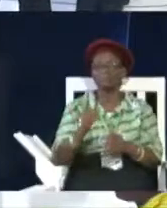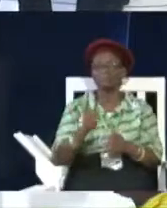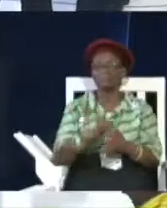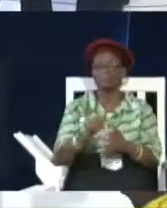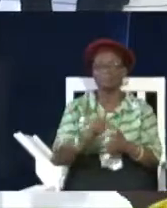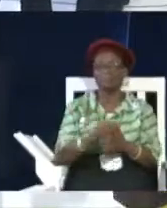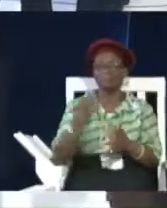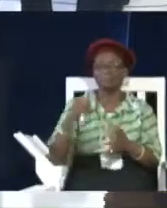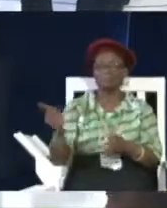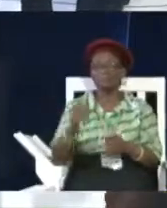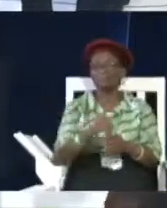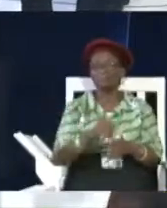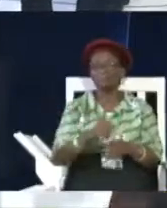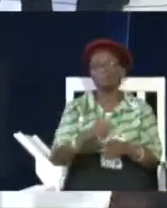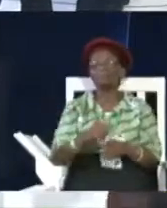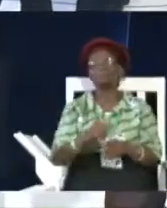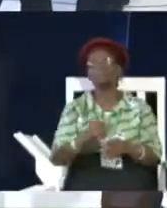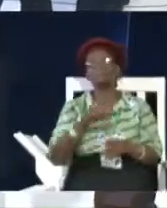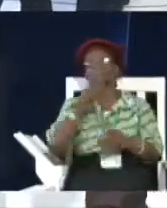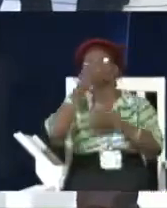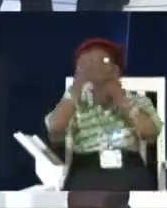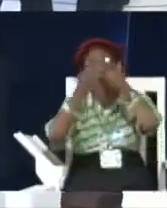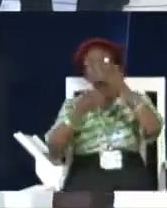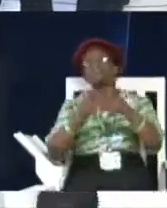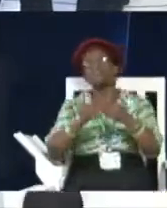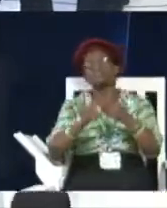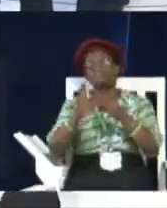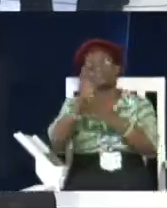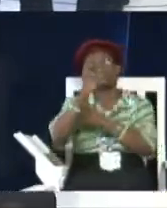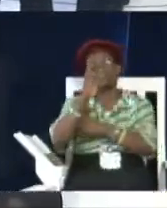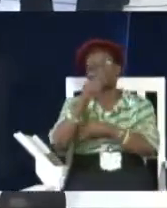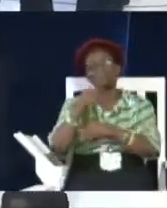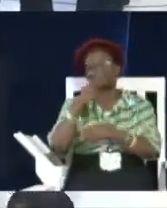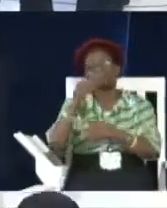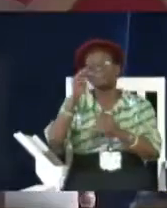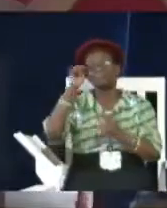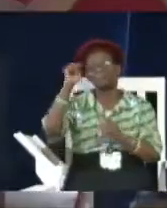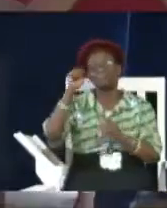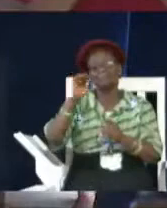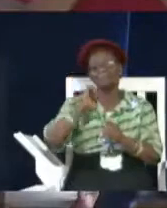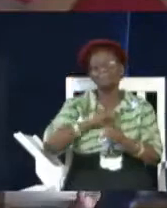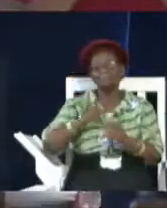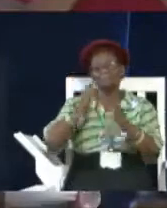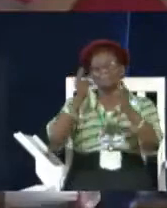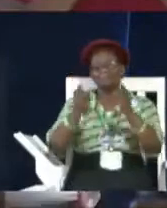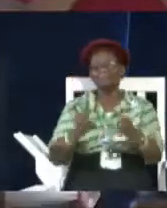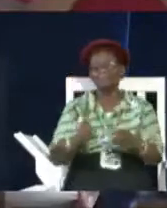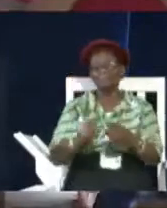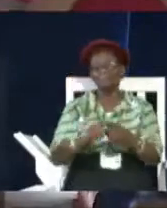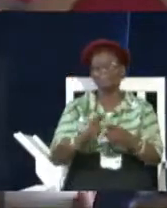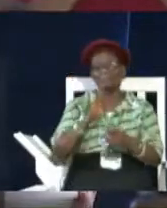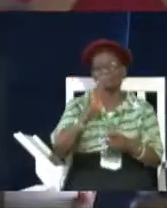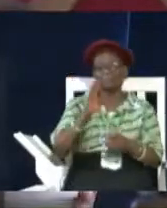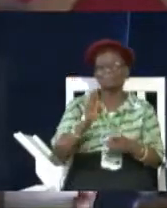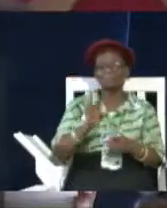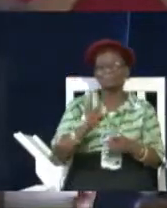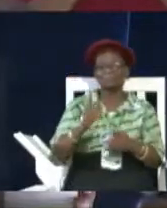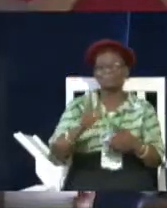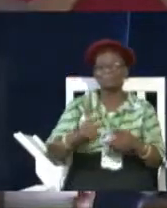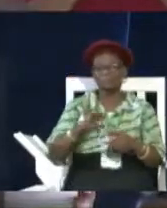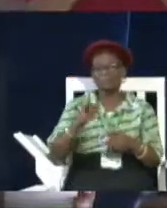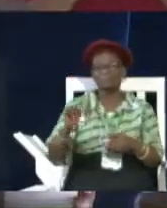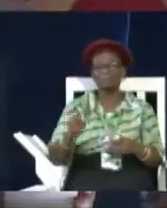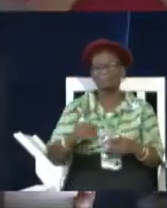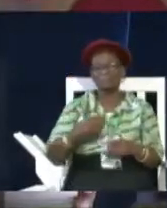sin anymore. I want to be living holy for the rest of my life. Save my soul. Let